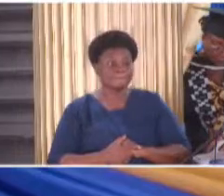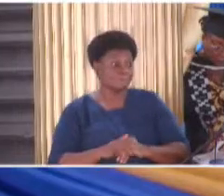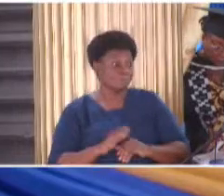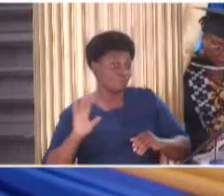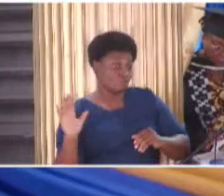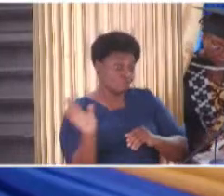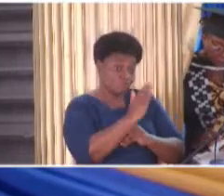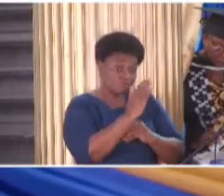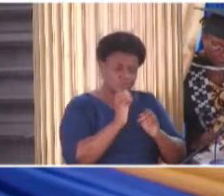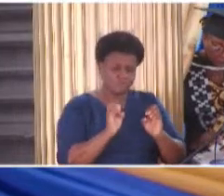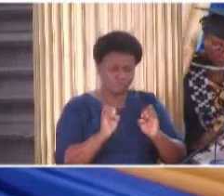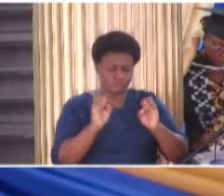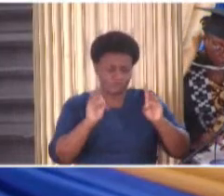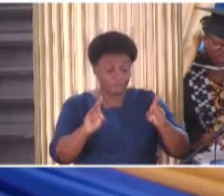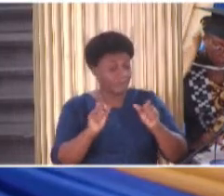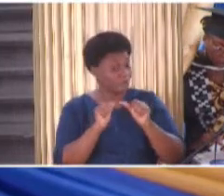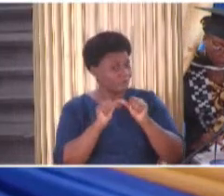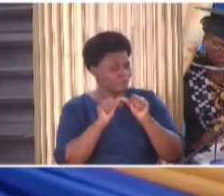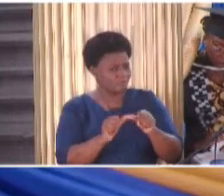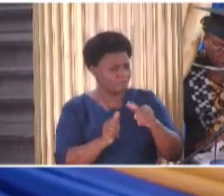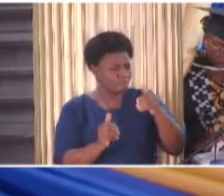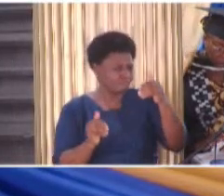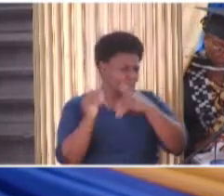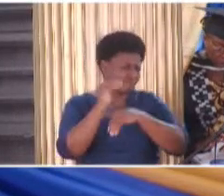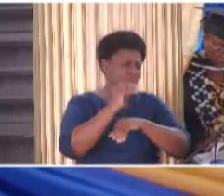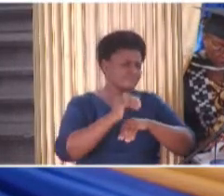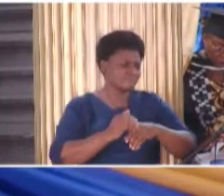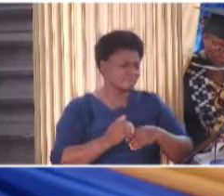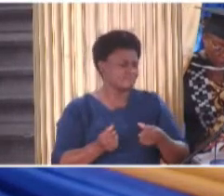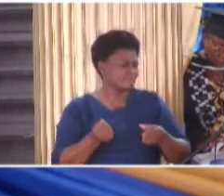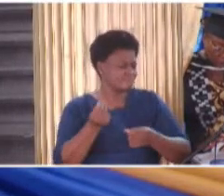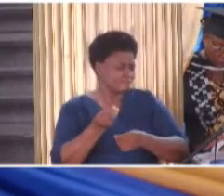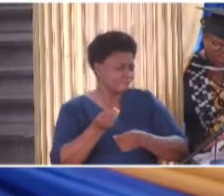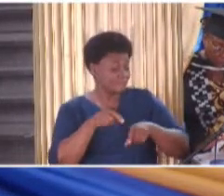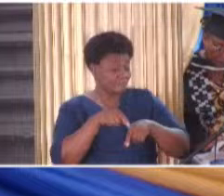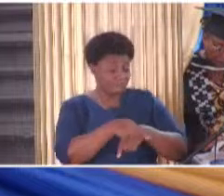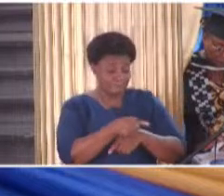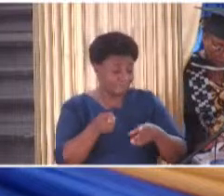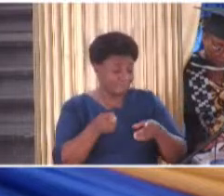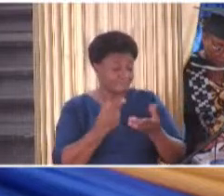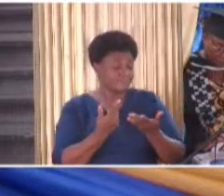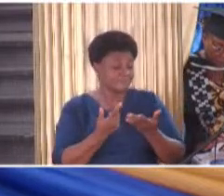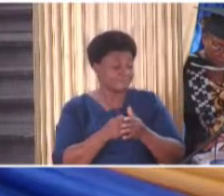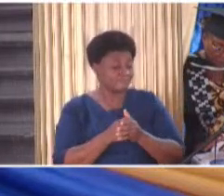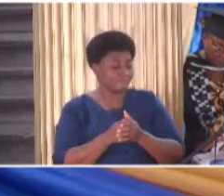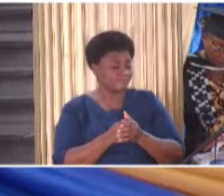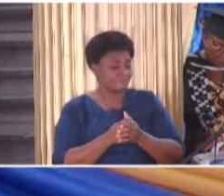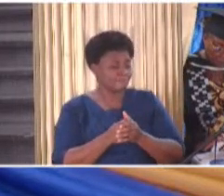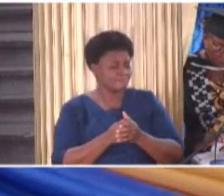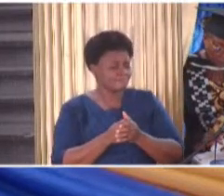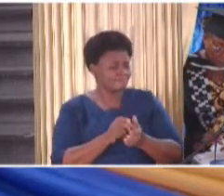education continues beyond here. This is merely the inception.